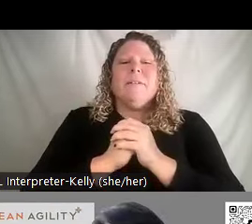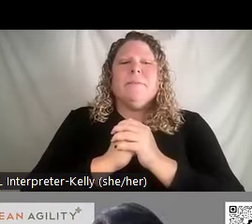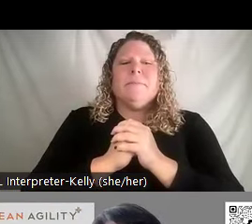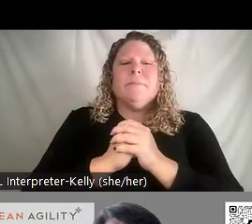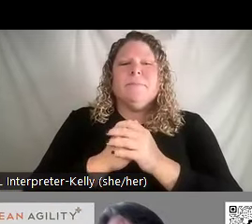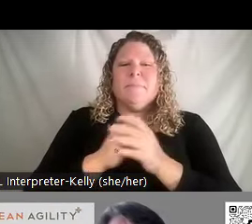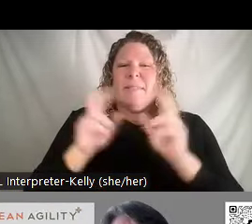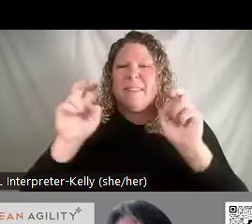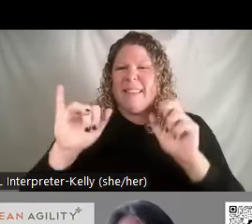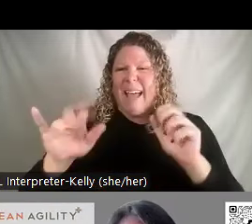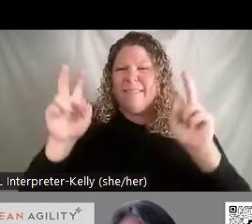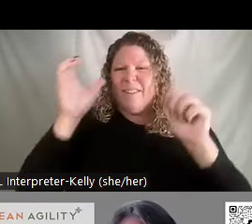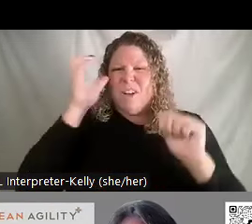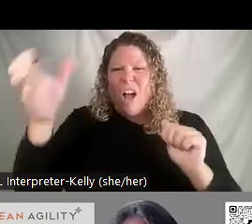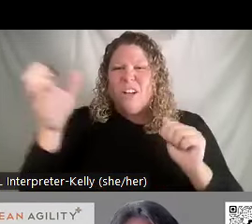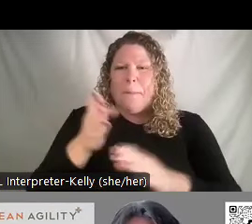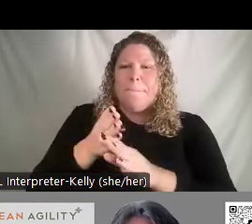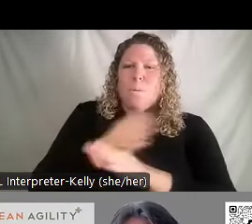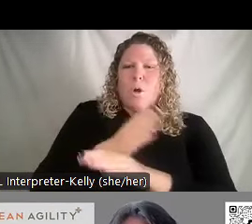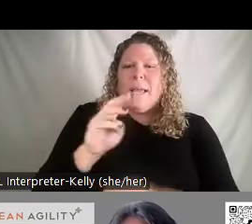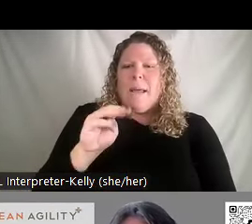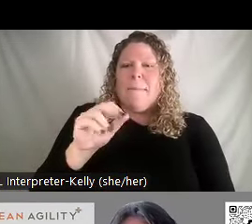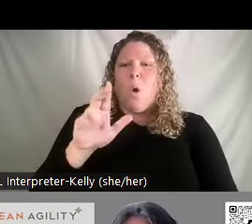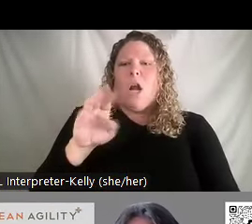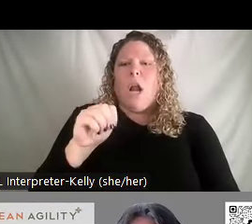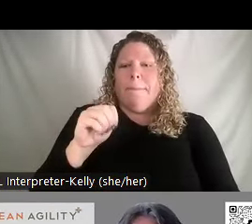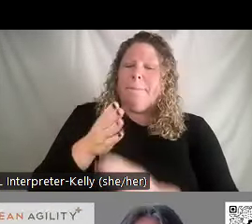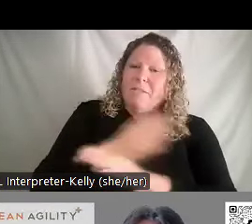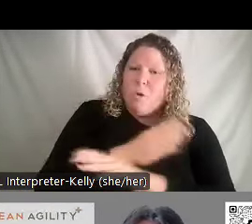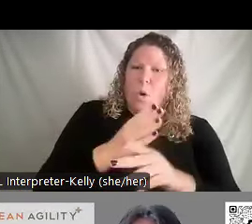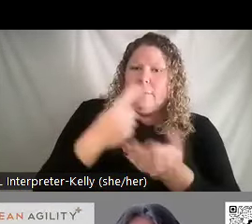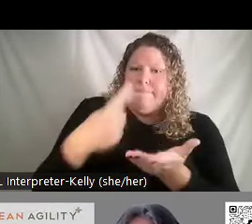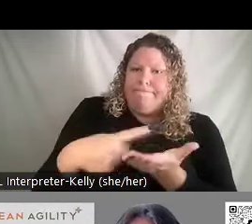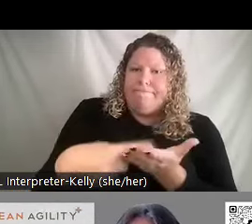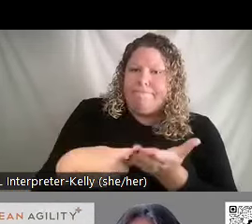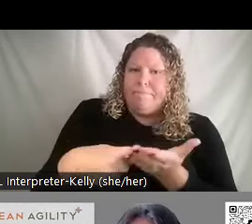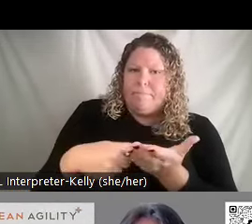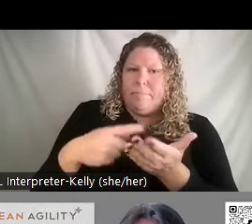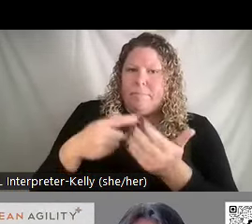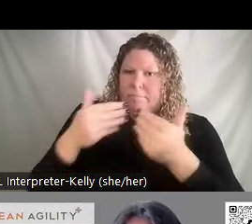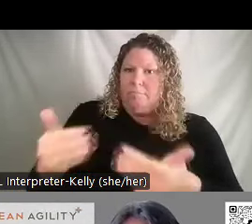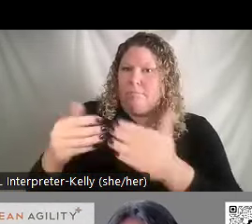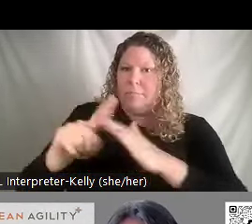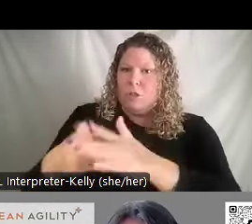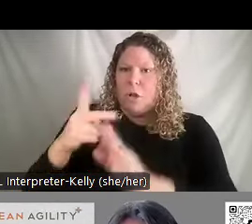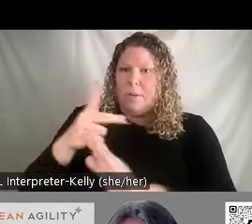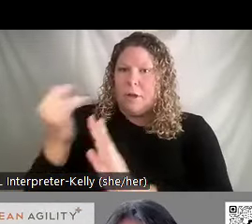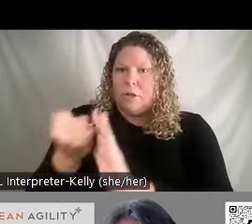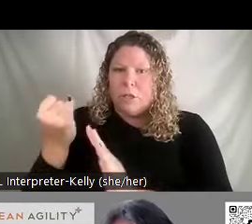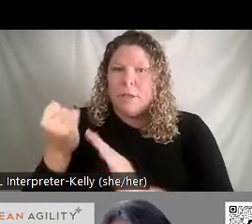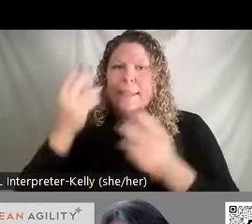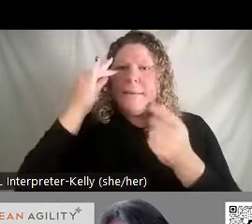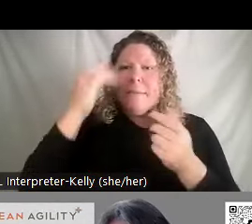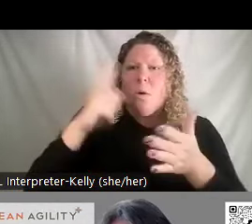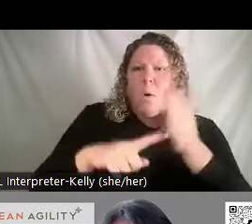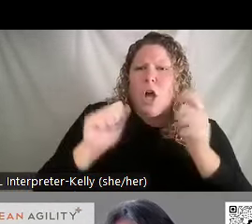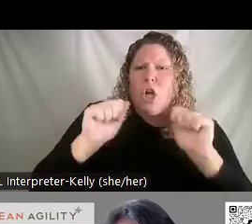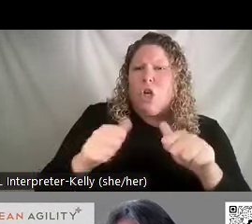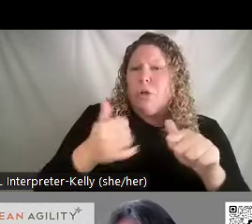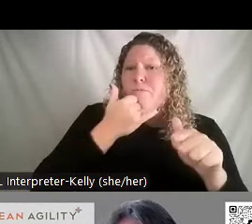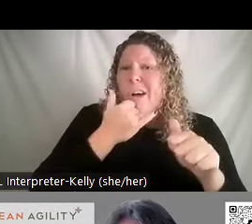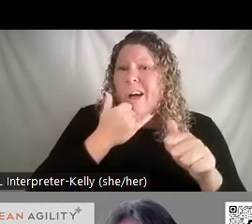Now, before you go too far into your project, do a pre-mortem. What are the consequences? What could go wrong? What could go right and what